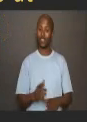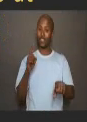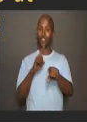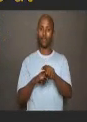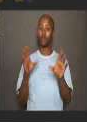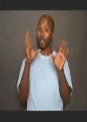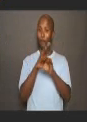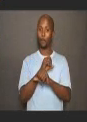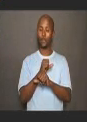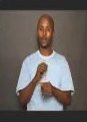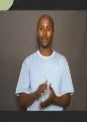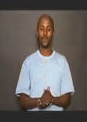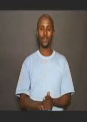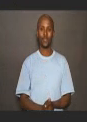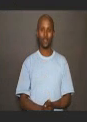Time's up.